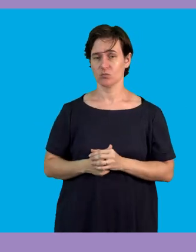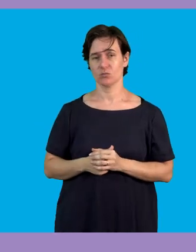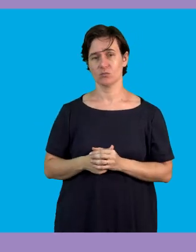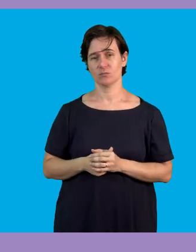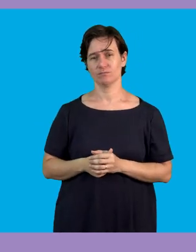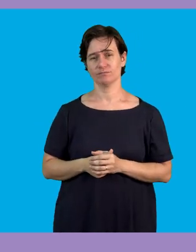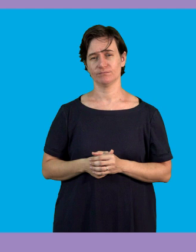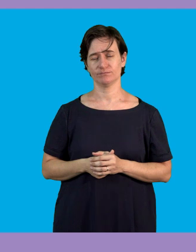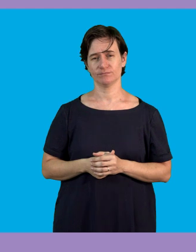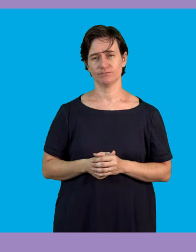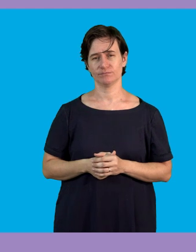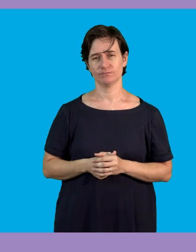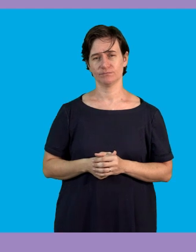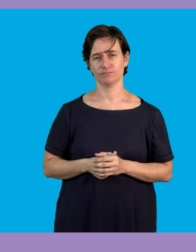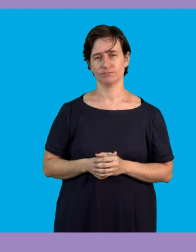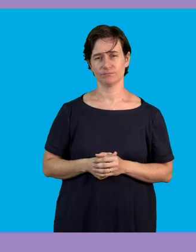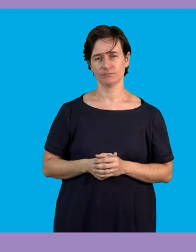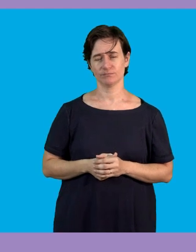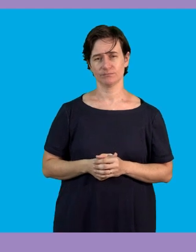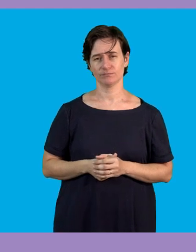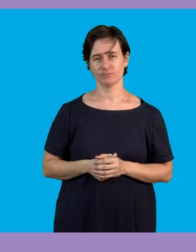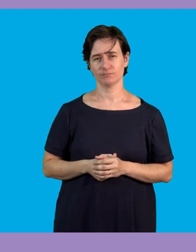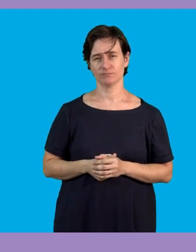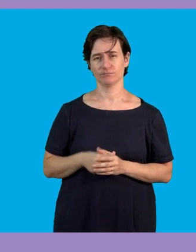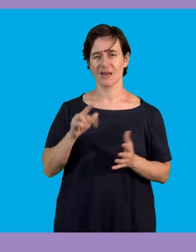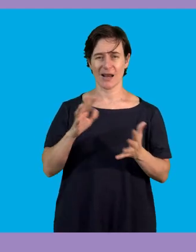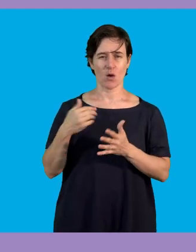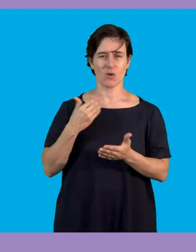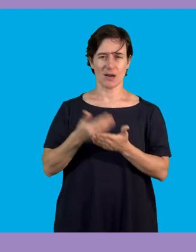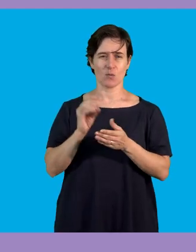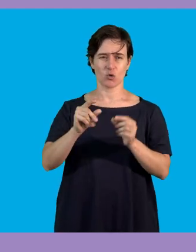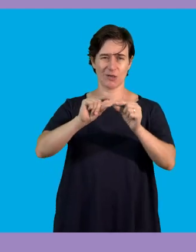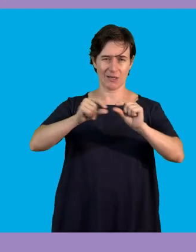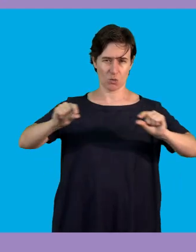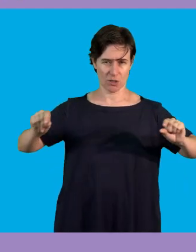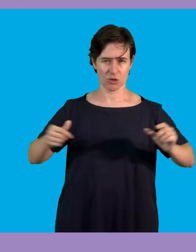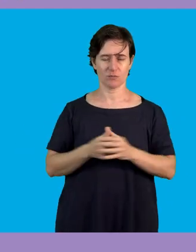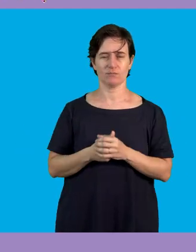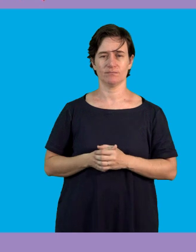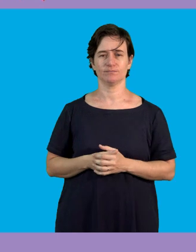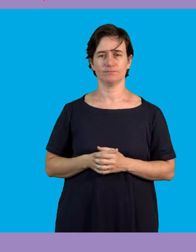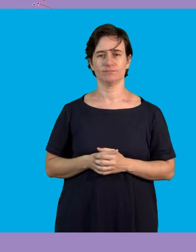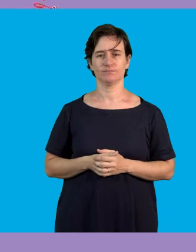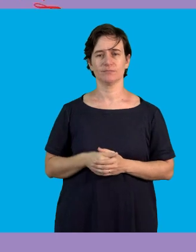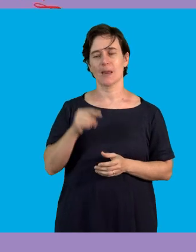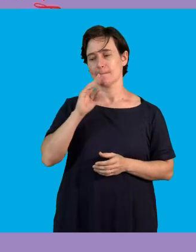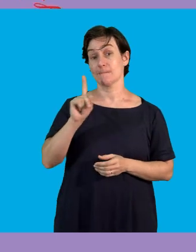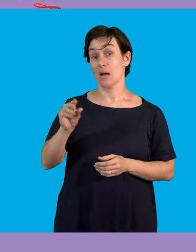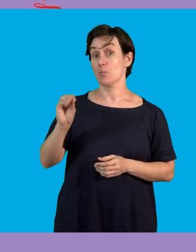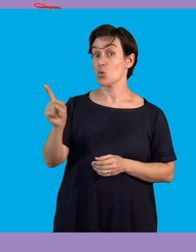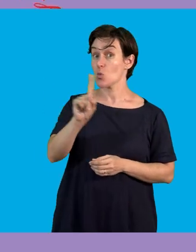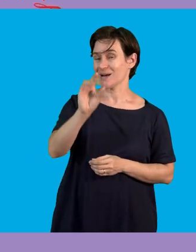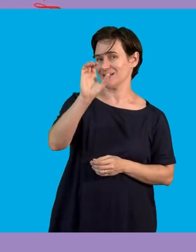negative 4. And that is how we express that. And then